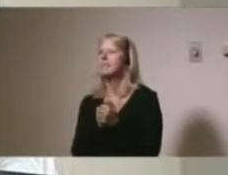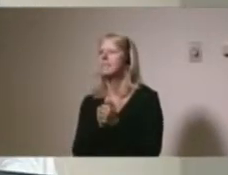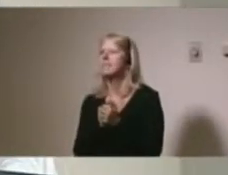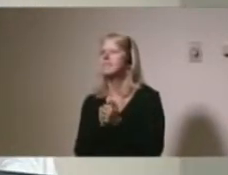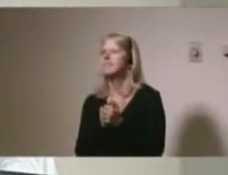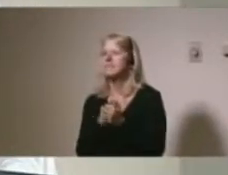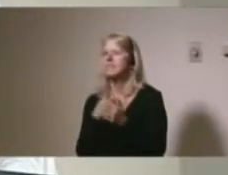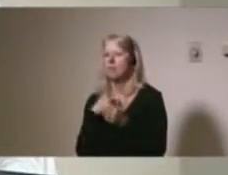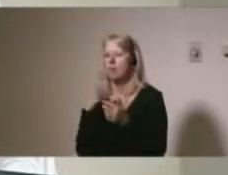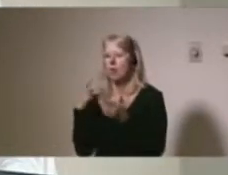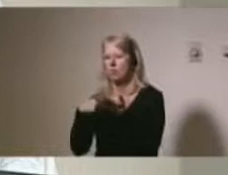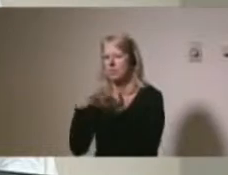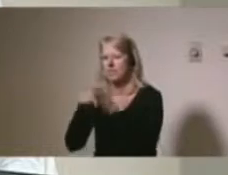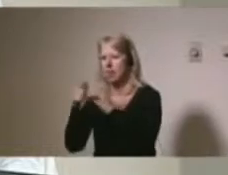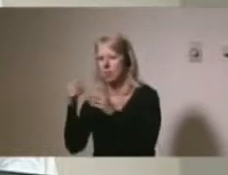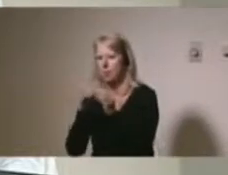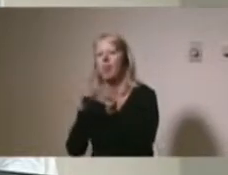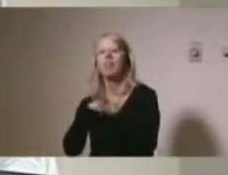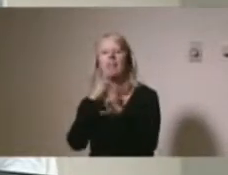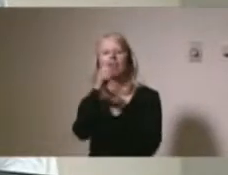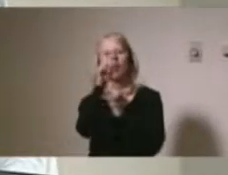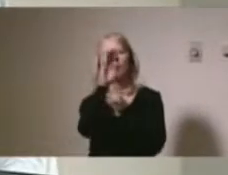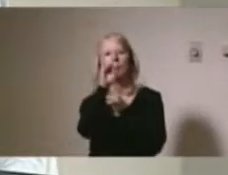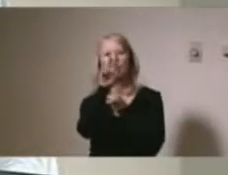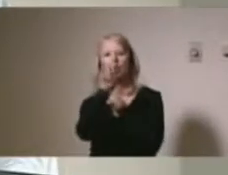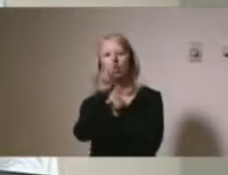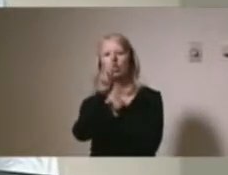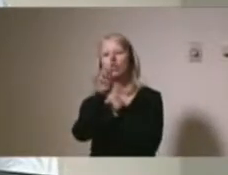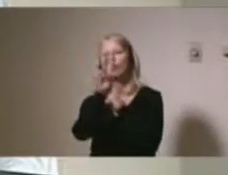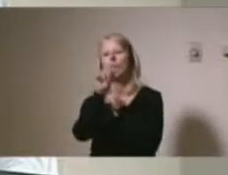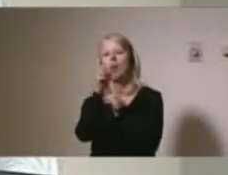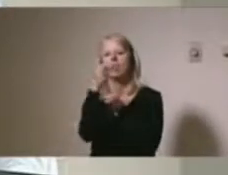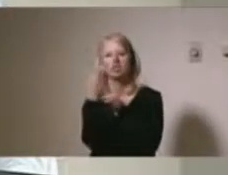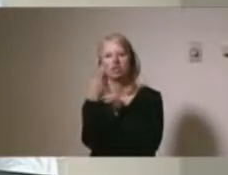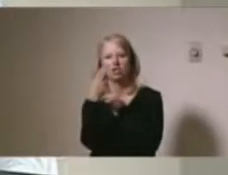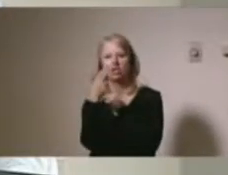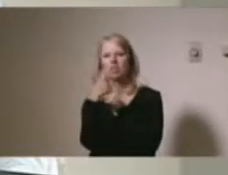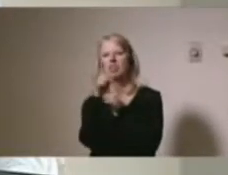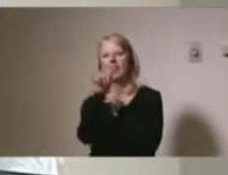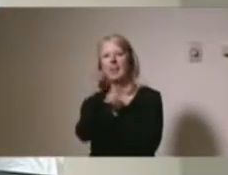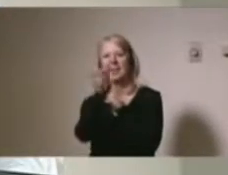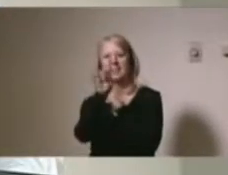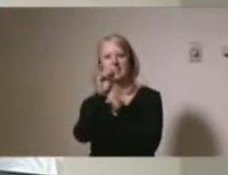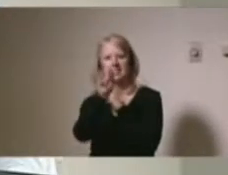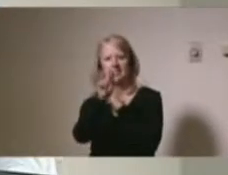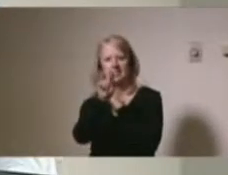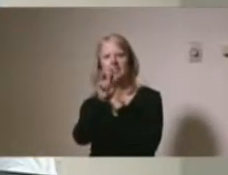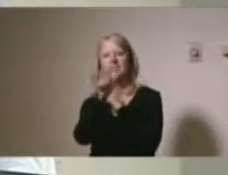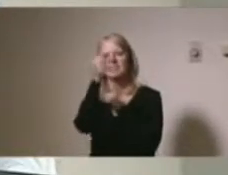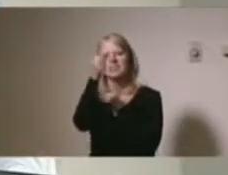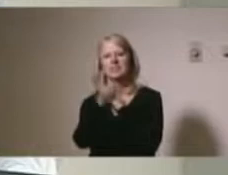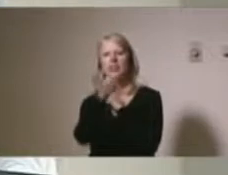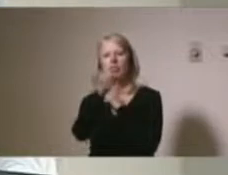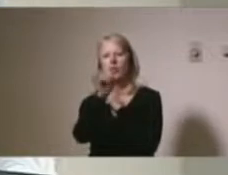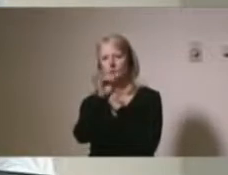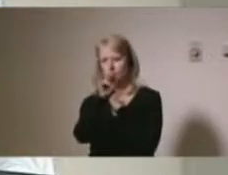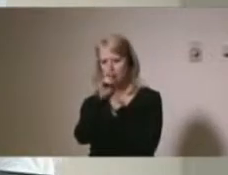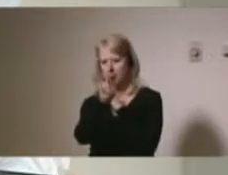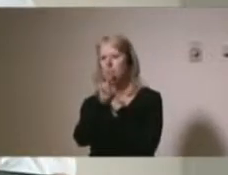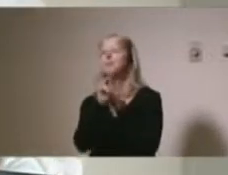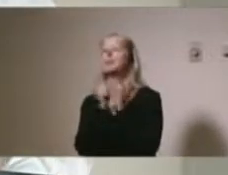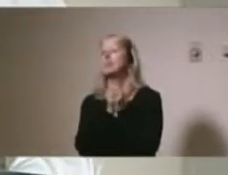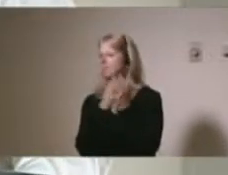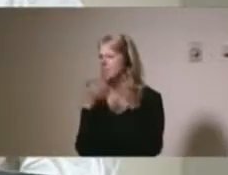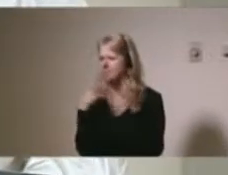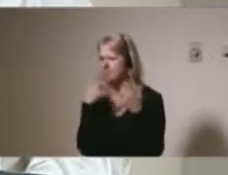I then called Burwash, and Burwash Landing is southern Yukon, and I said, so what's going